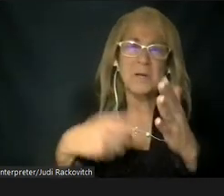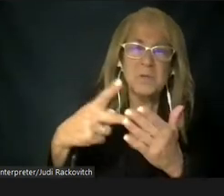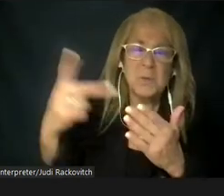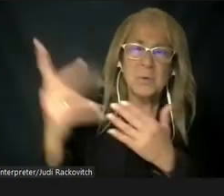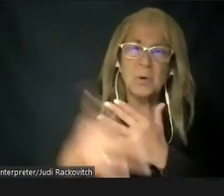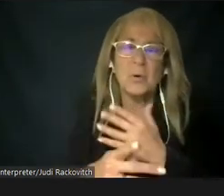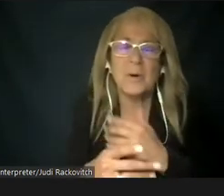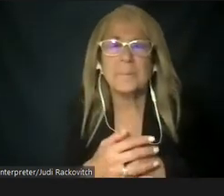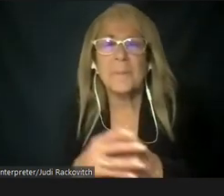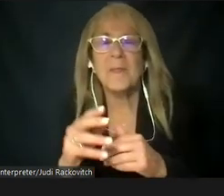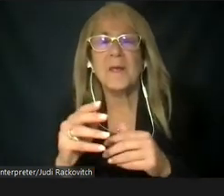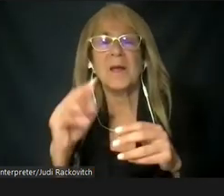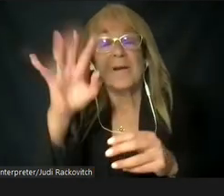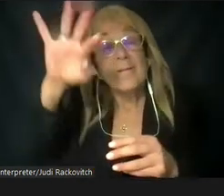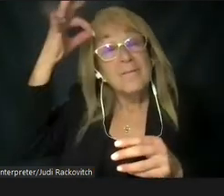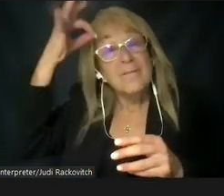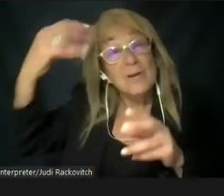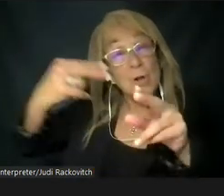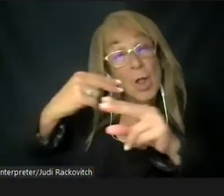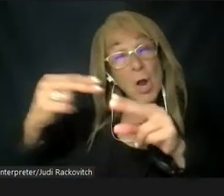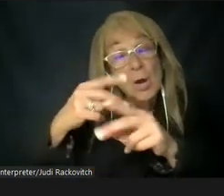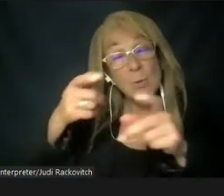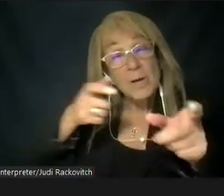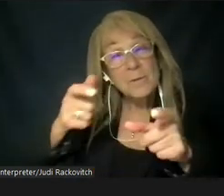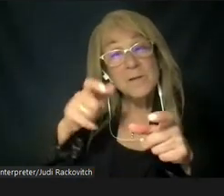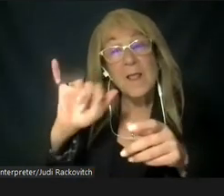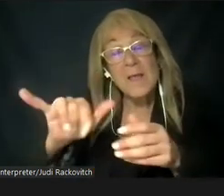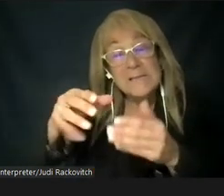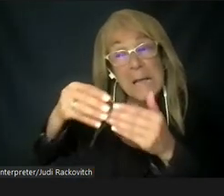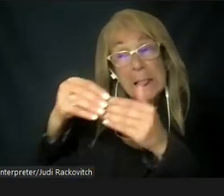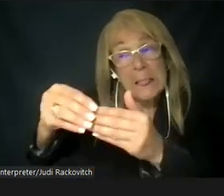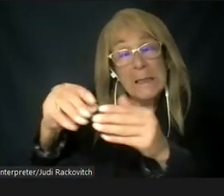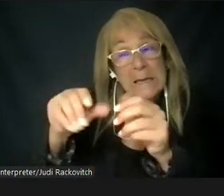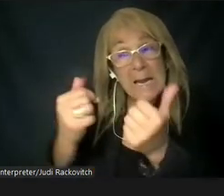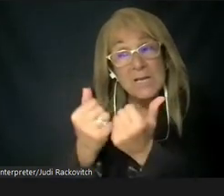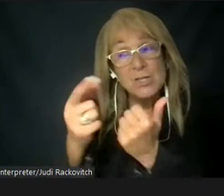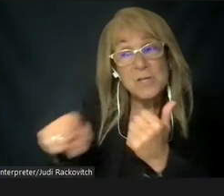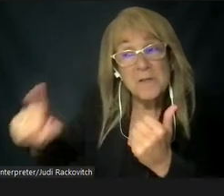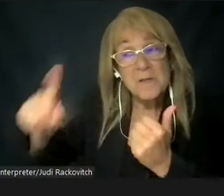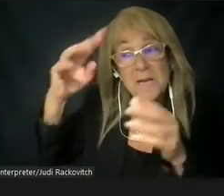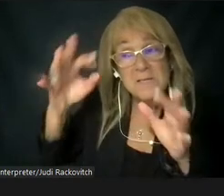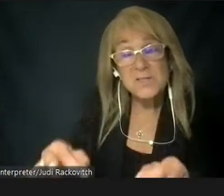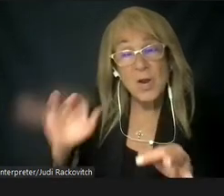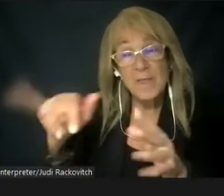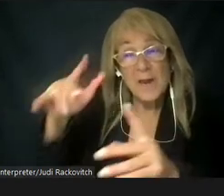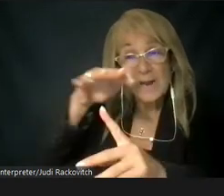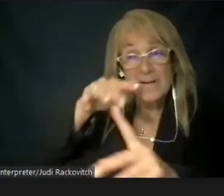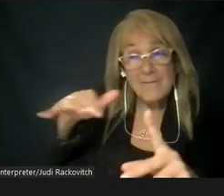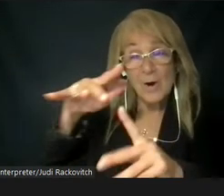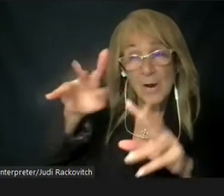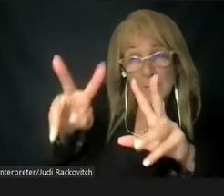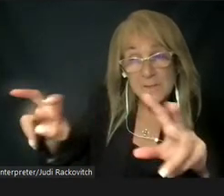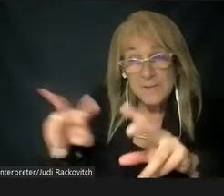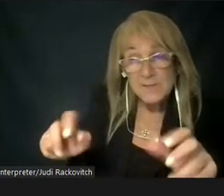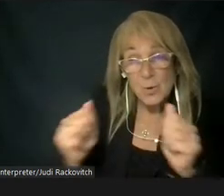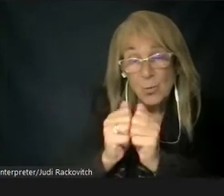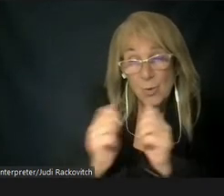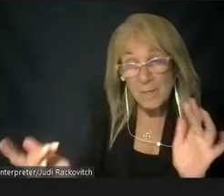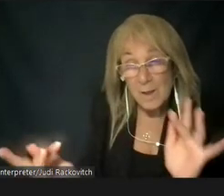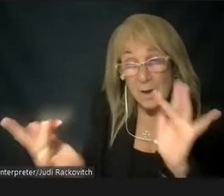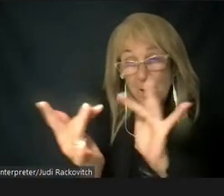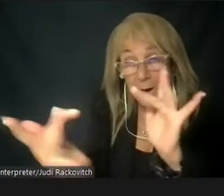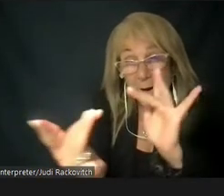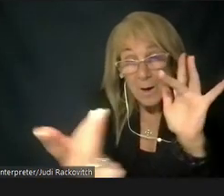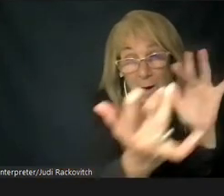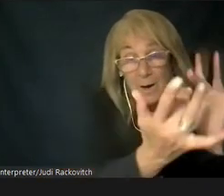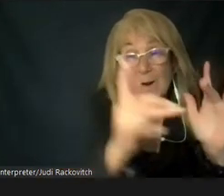Federal Highway Administration is the lead agency and has determined that an environmental assessment with extensive outreach is the appropriate level of environmental